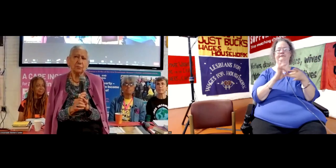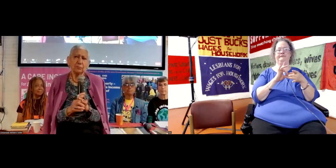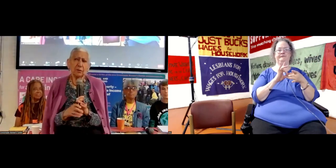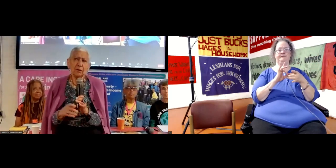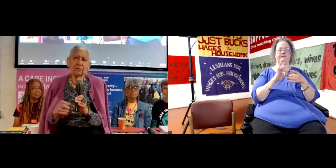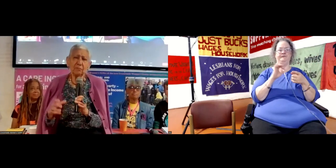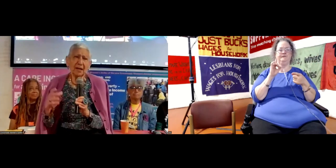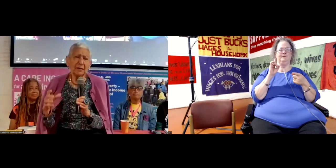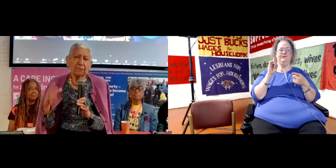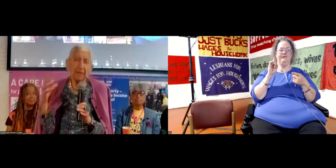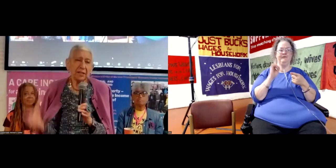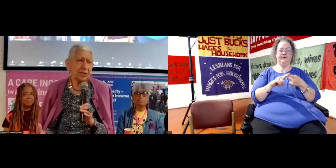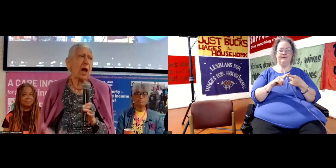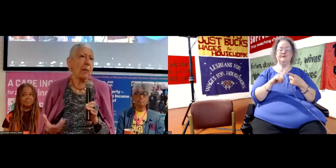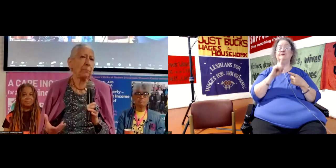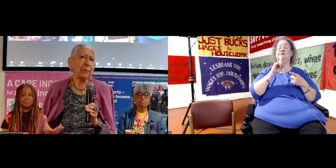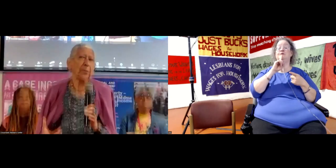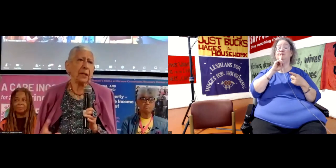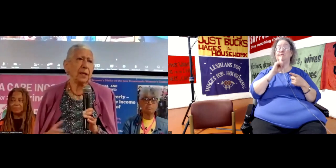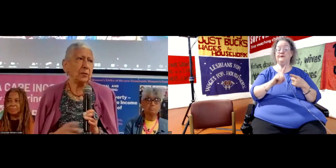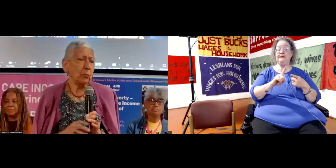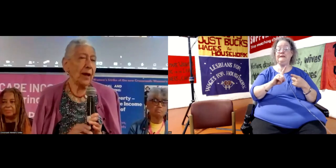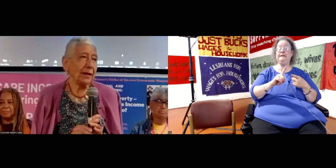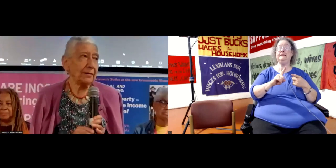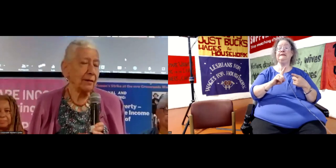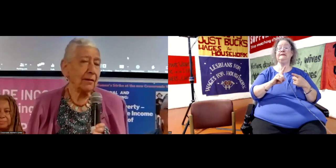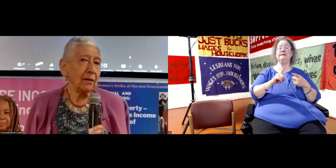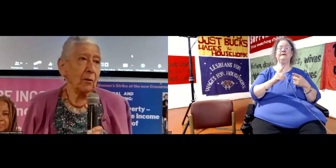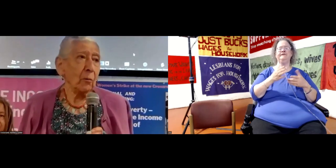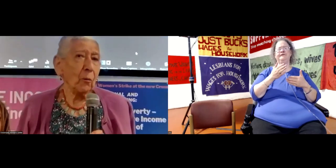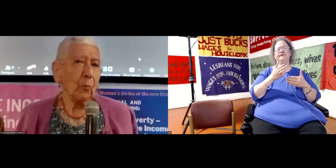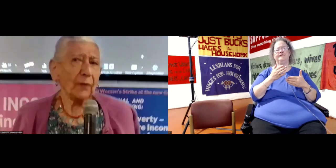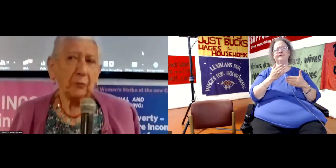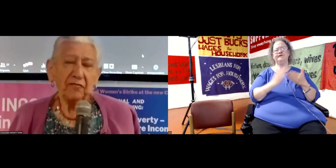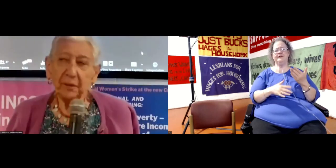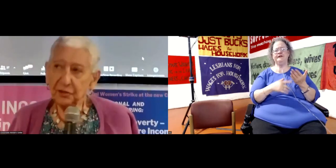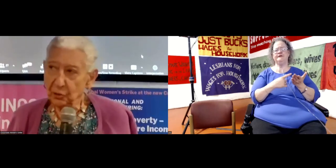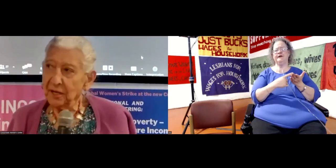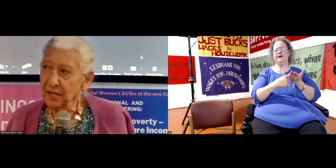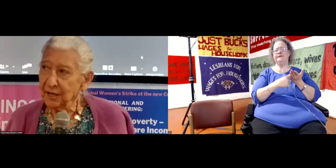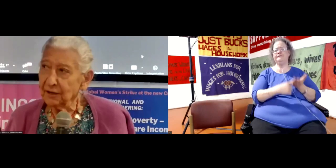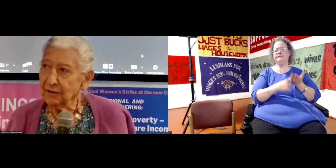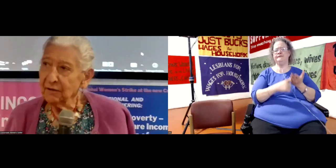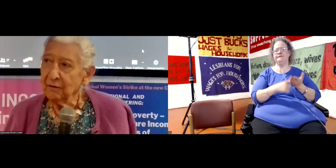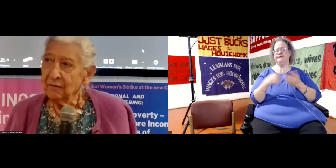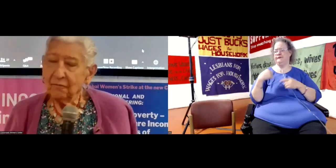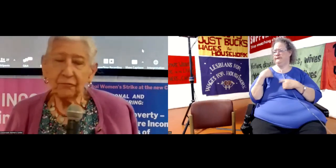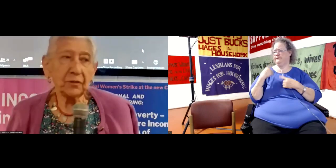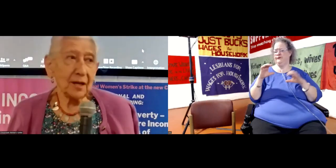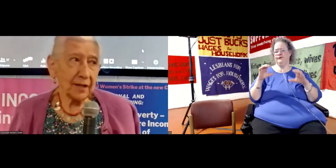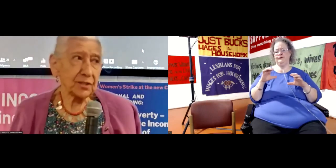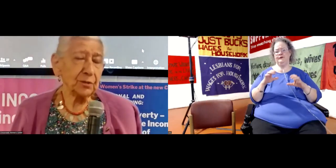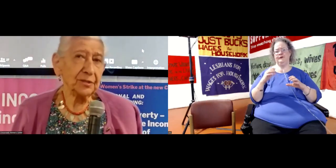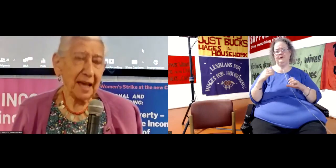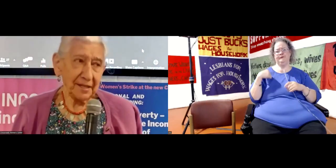to really finish up, in a way, what we've been doing here for